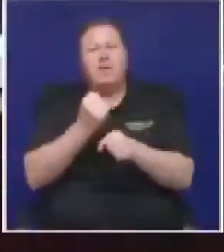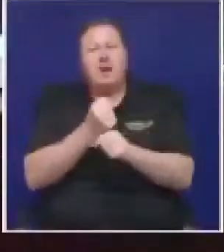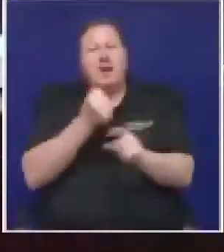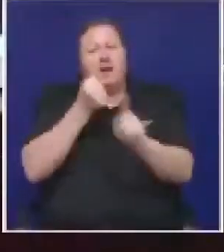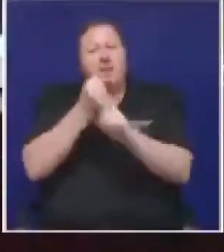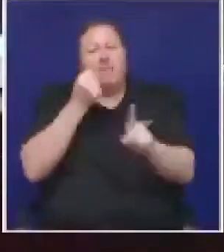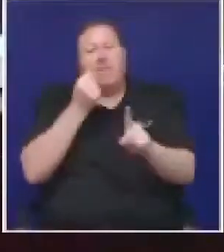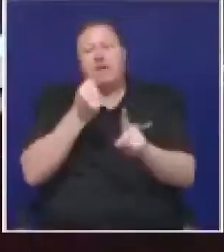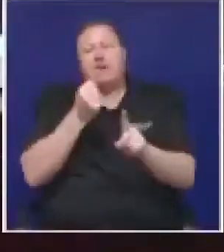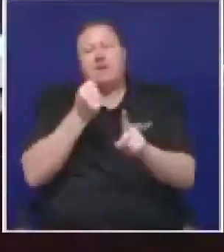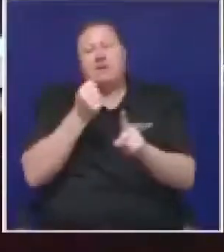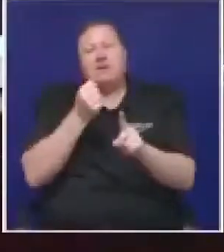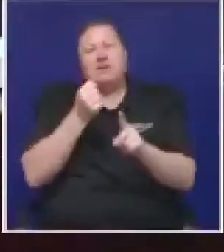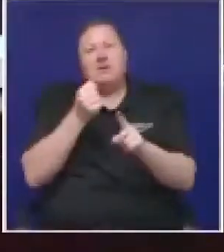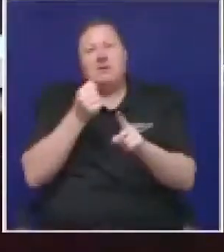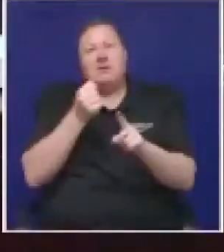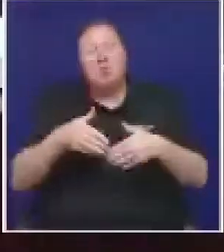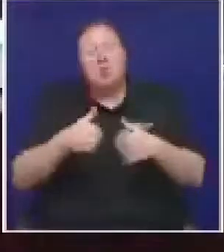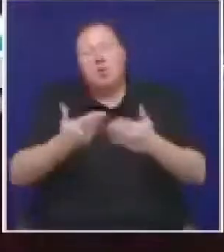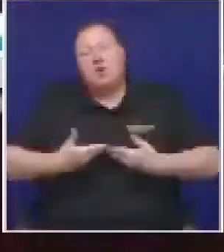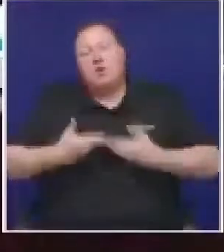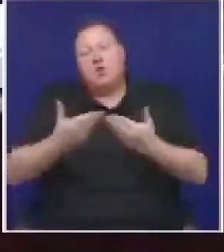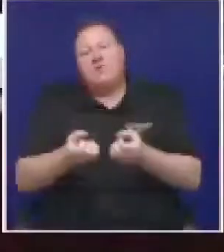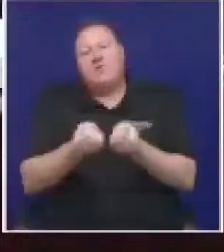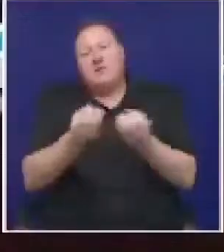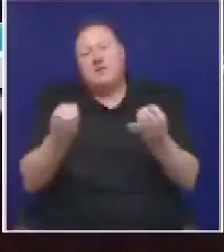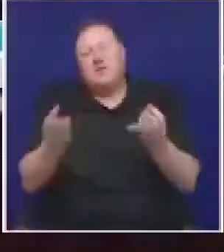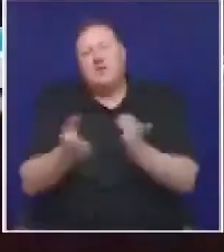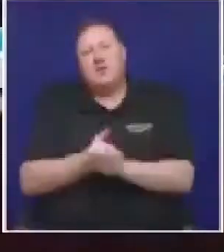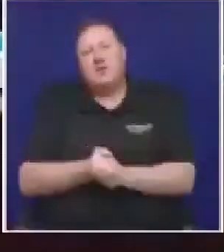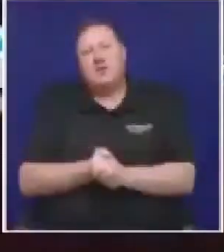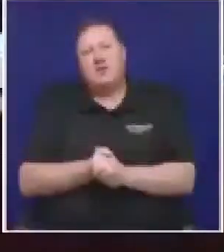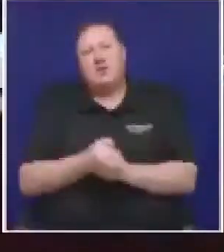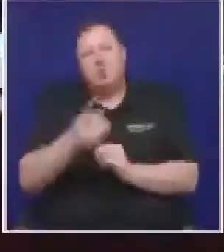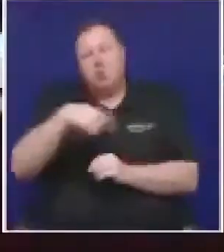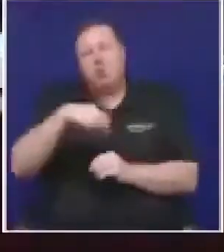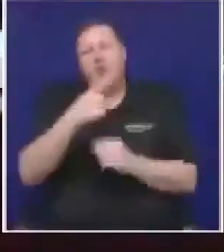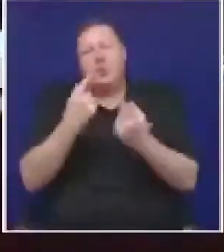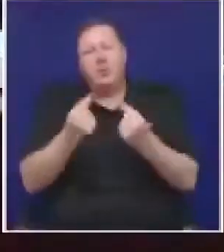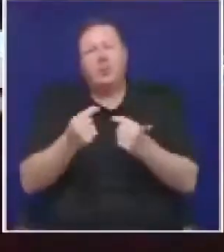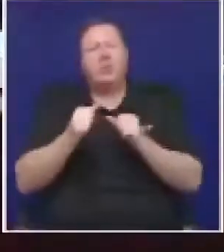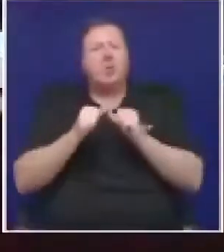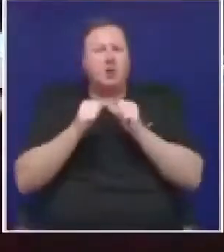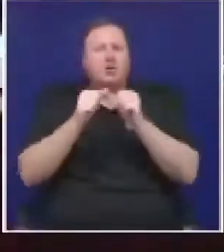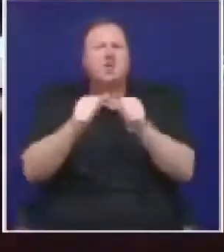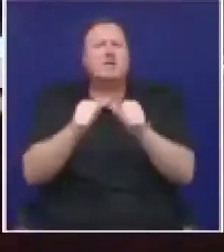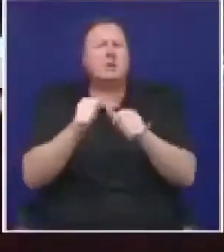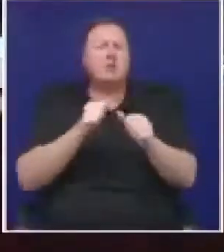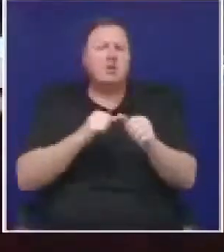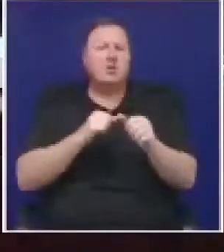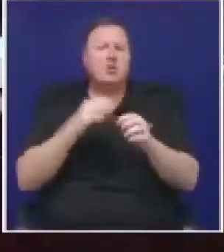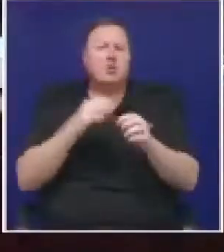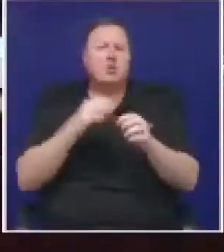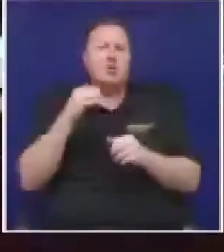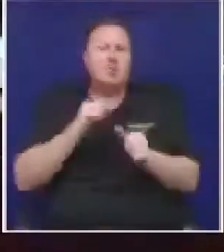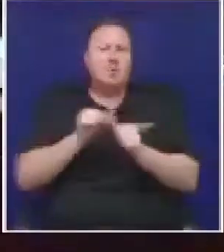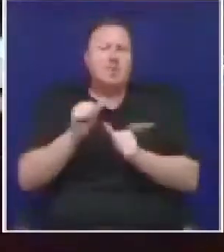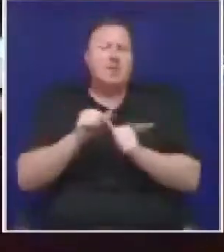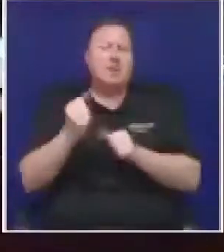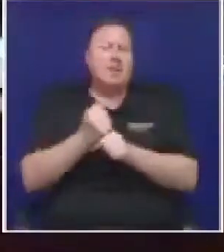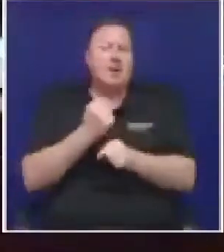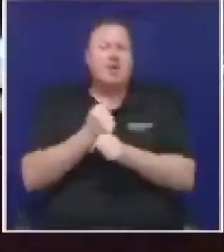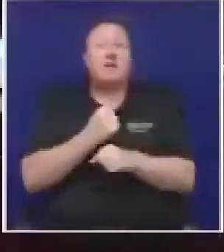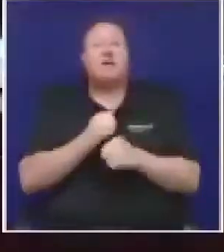impact in the way we deliver services. That's what we're doing. We'll continue to perfect it. Remember, it's a new